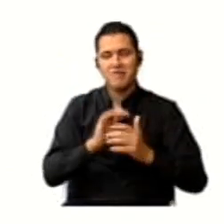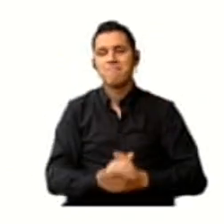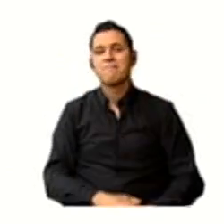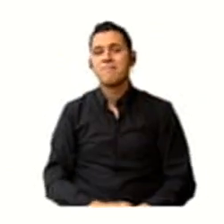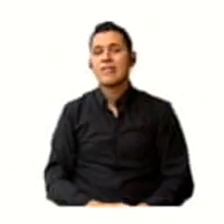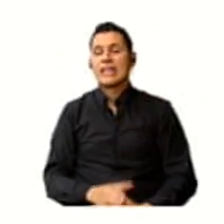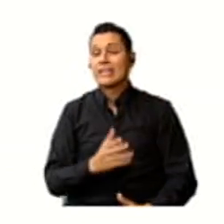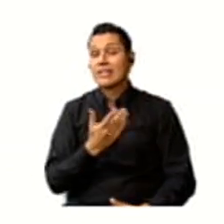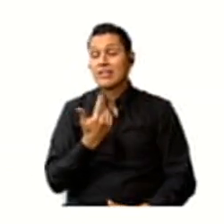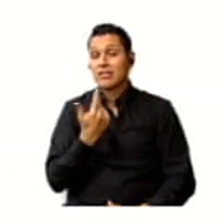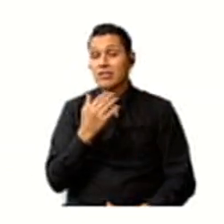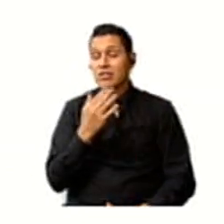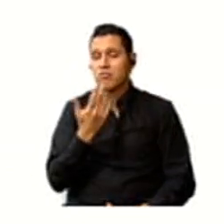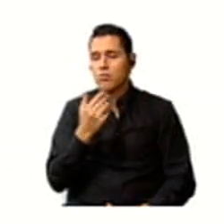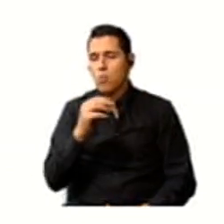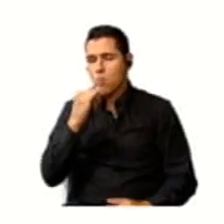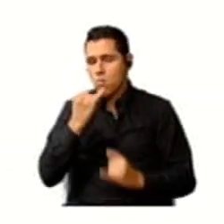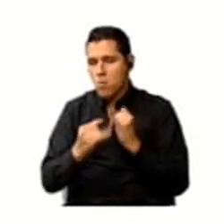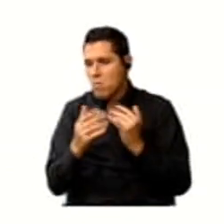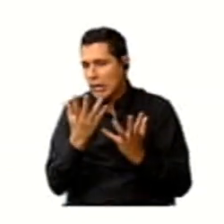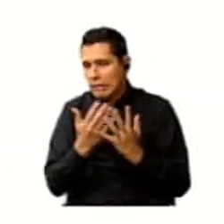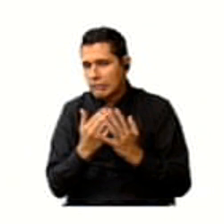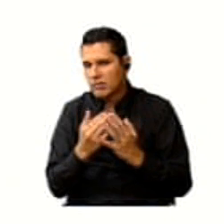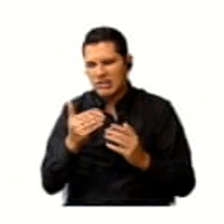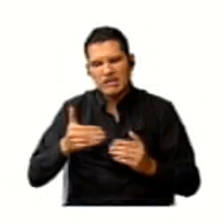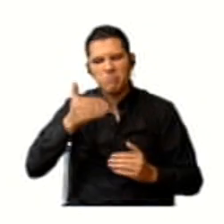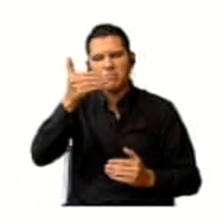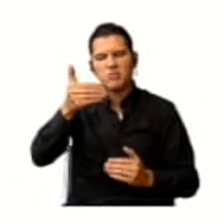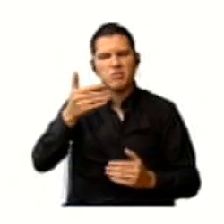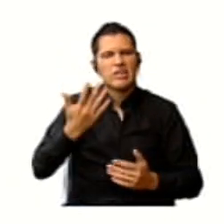And next? What is next?